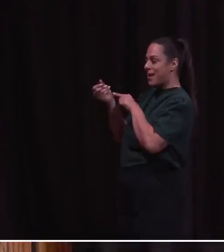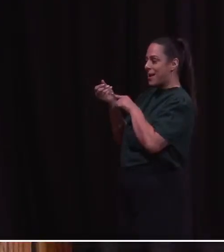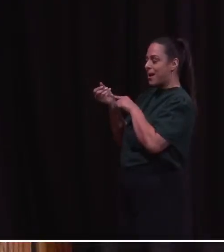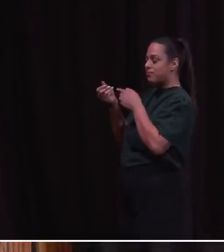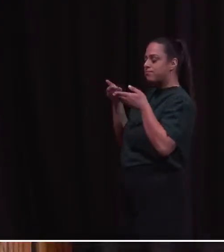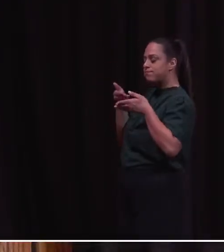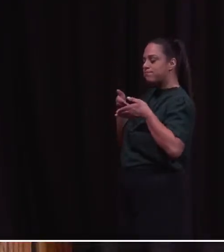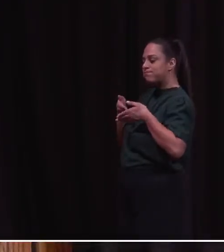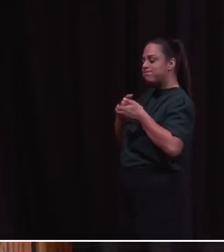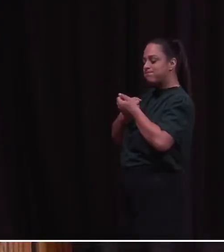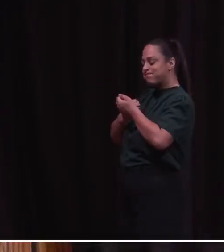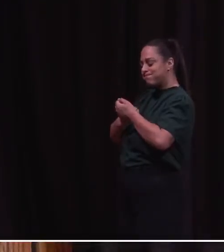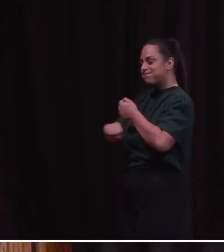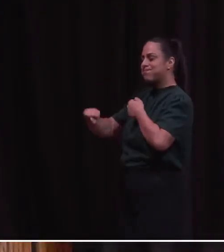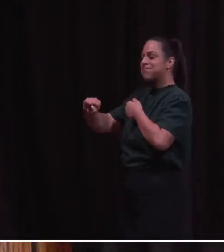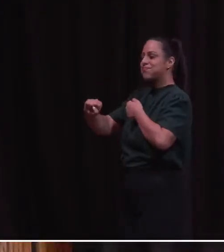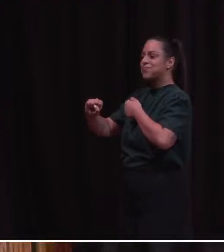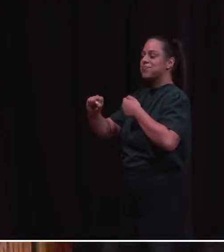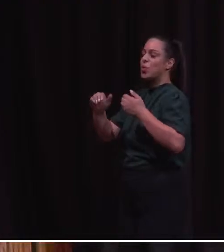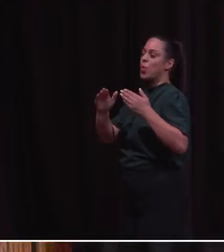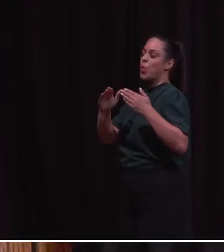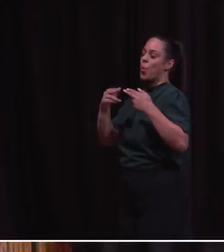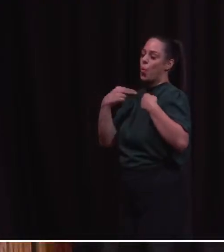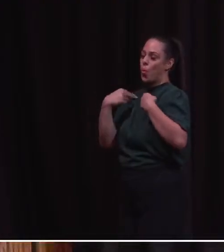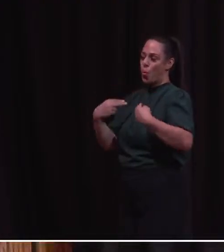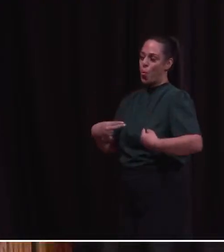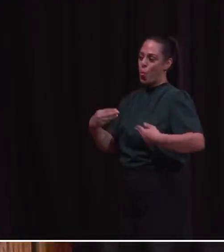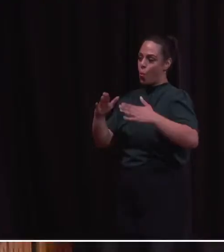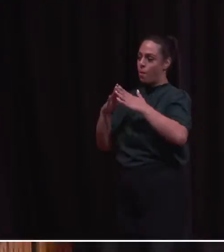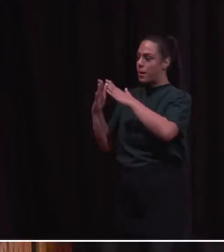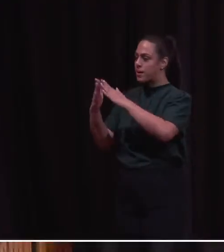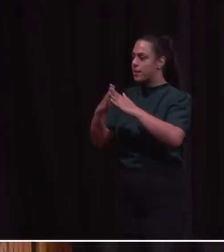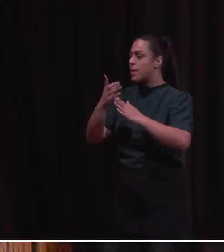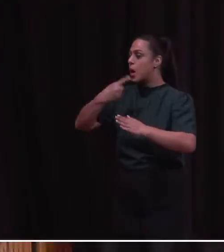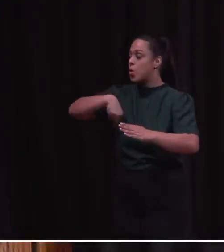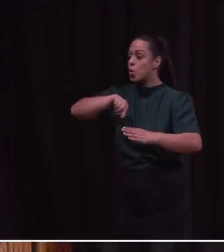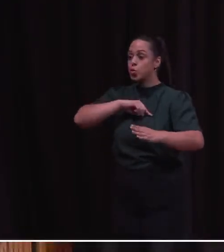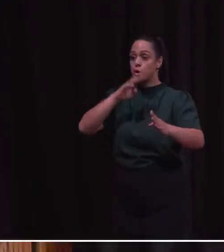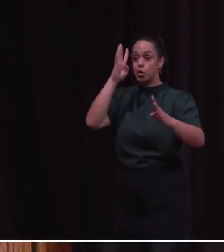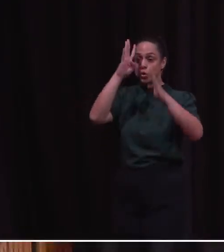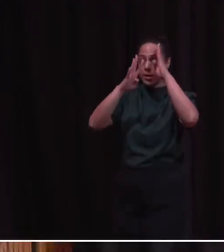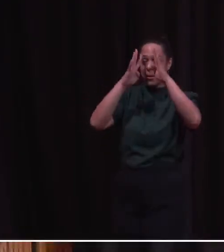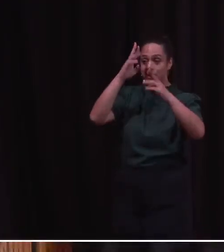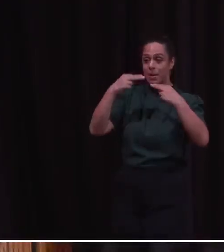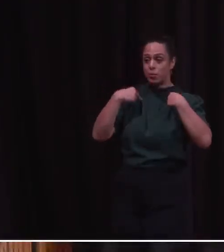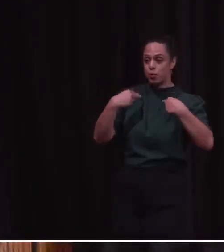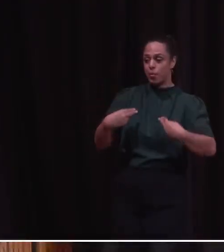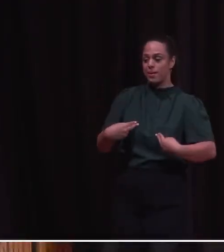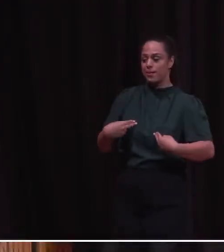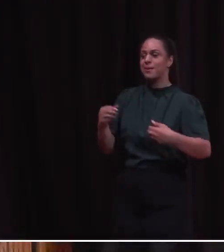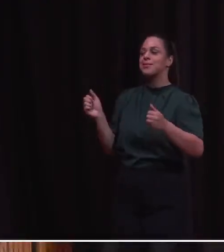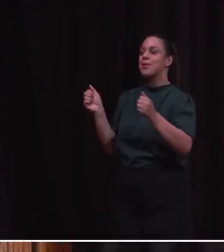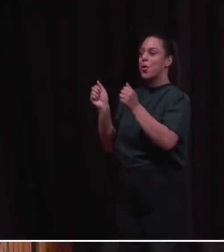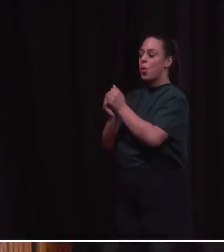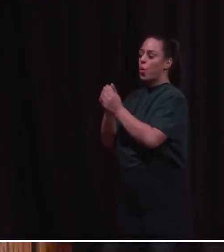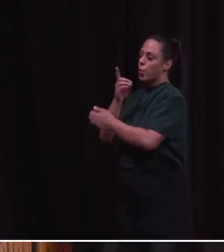say, we invented humanity and we invented God, because there's no,